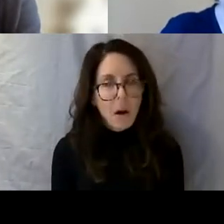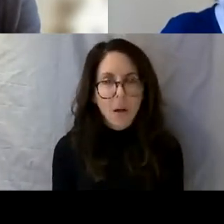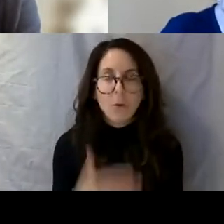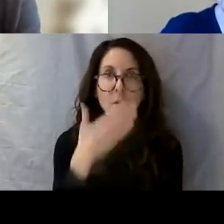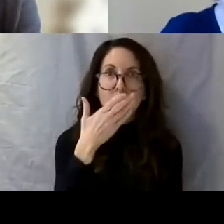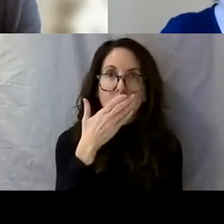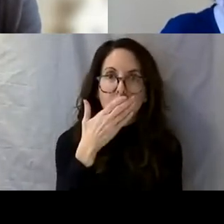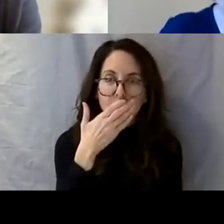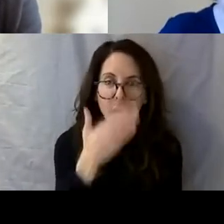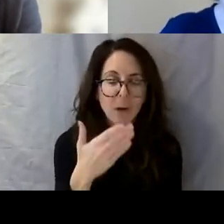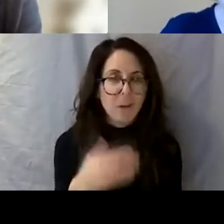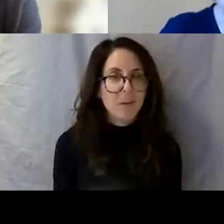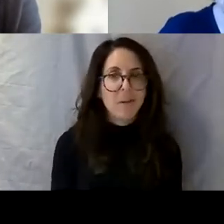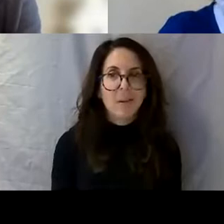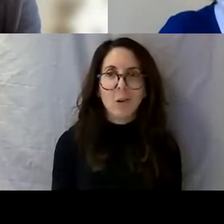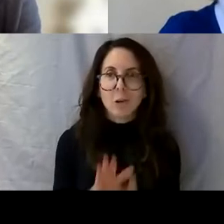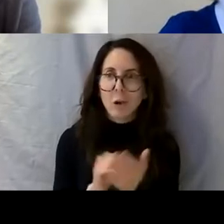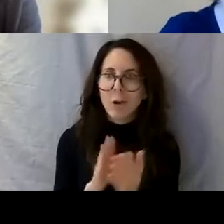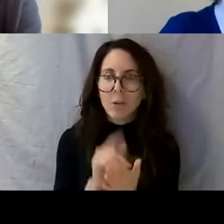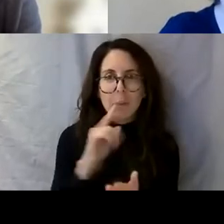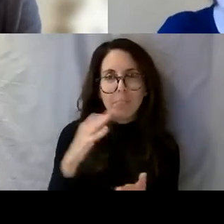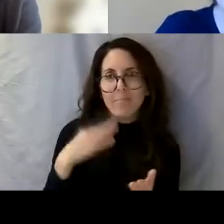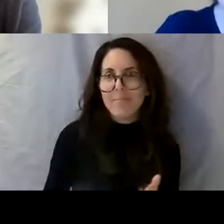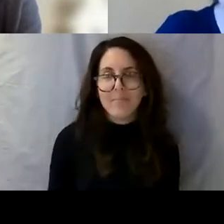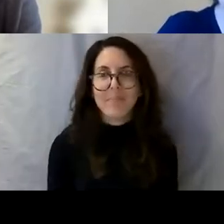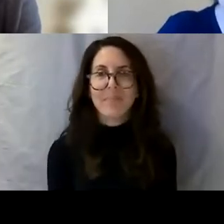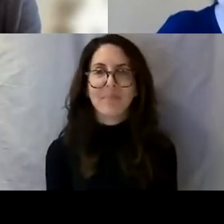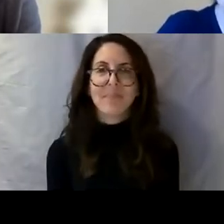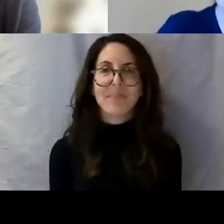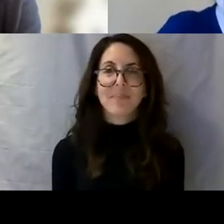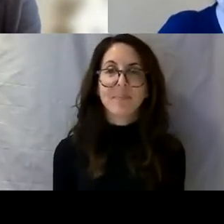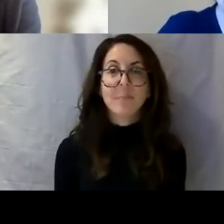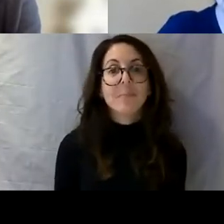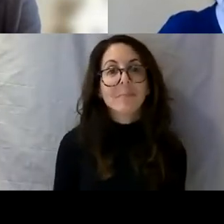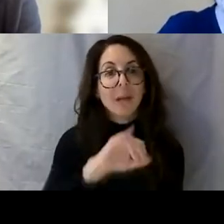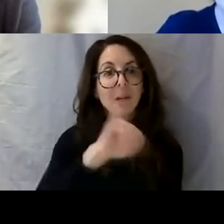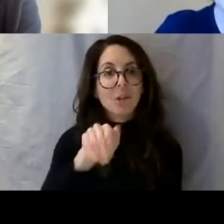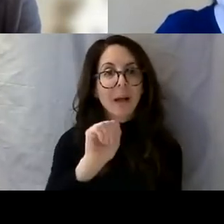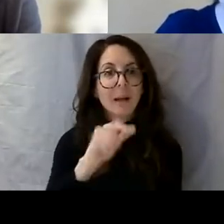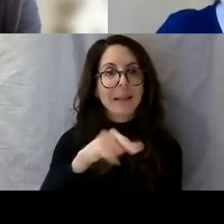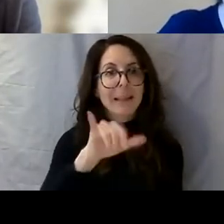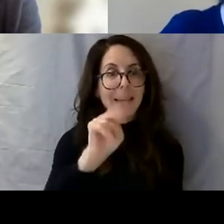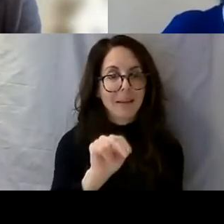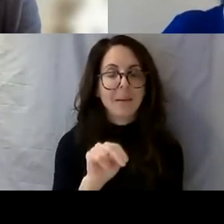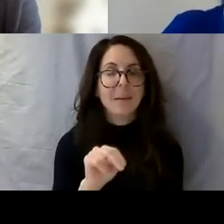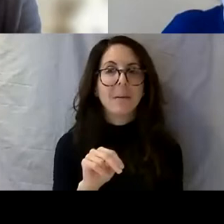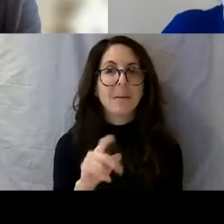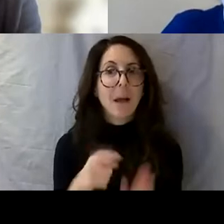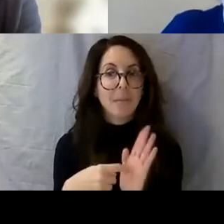so useful. It's lasted through my career. So Jacqueline has pointed out that we have